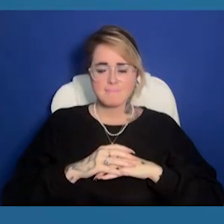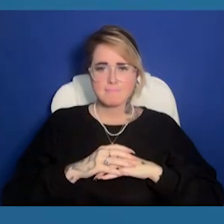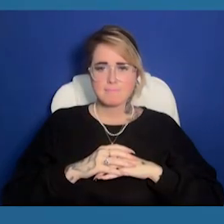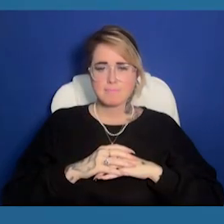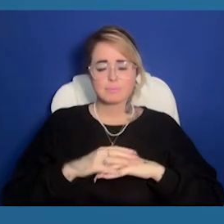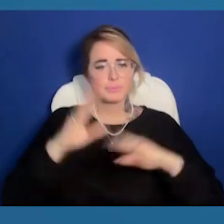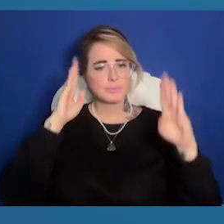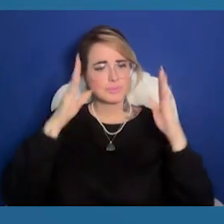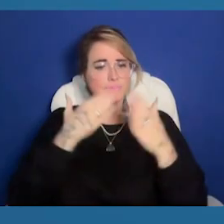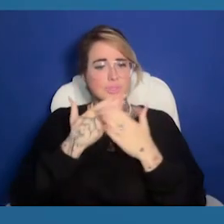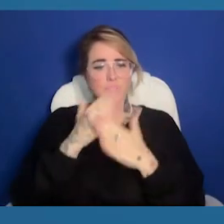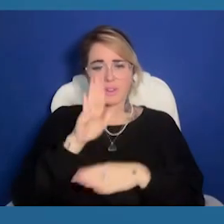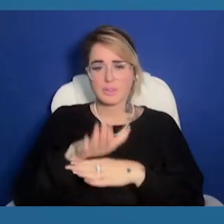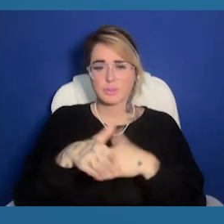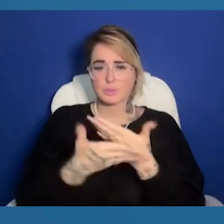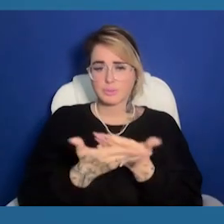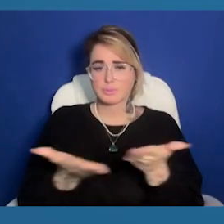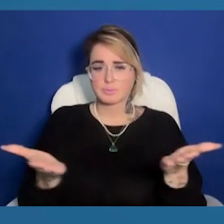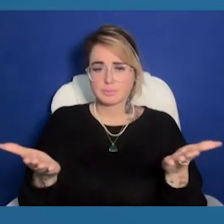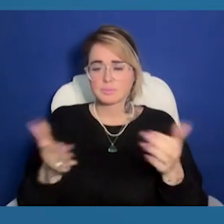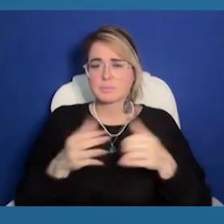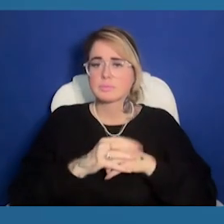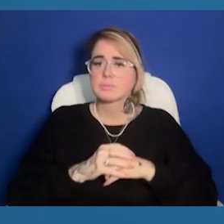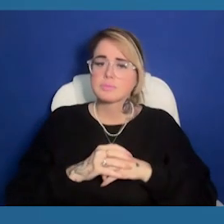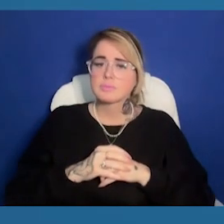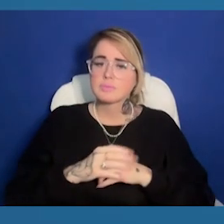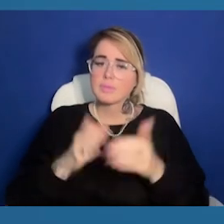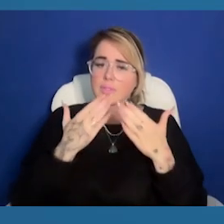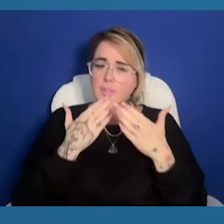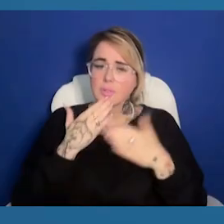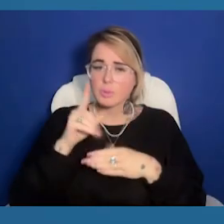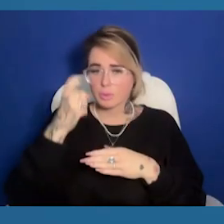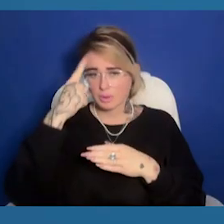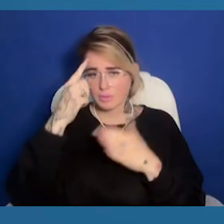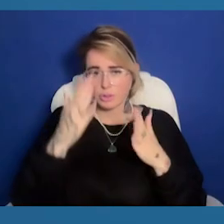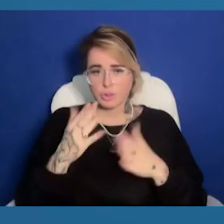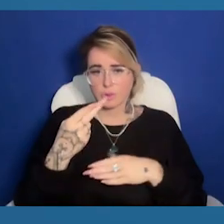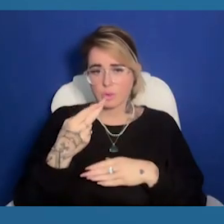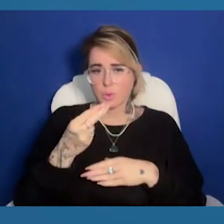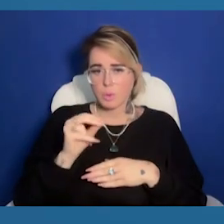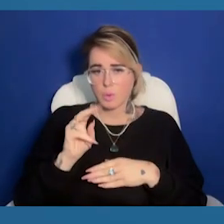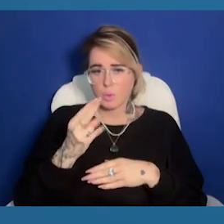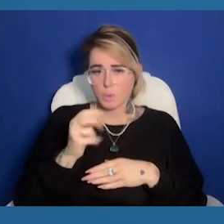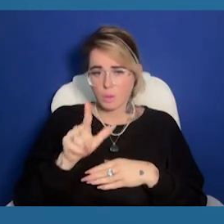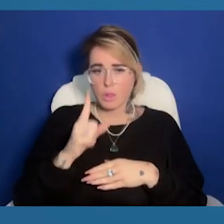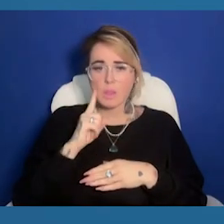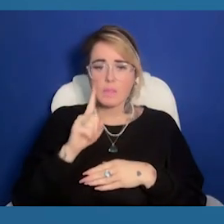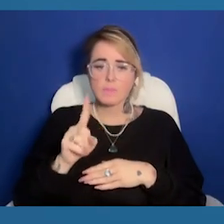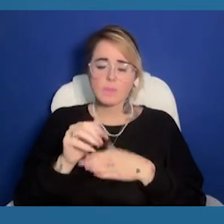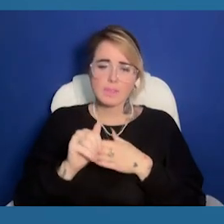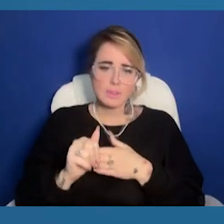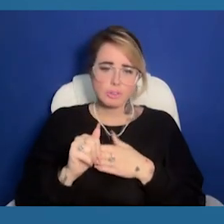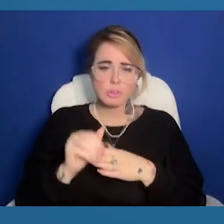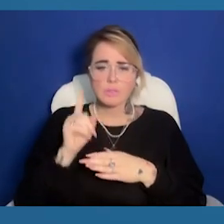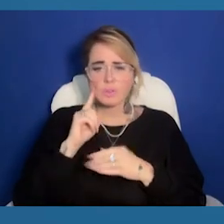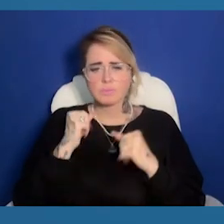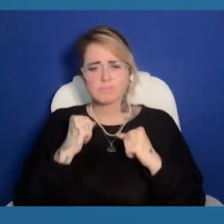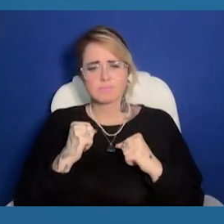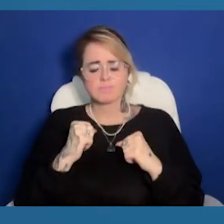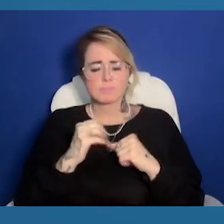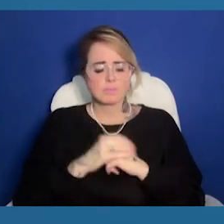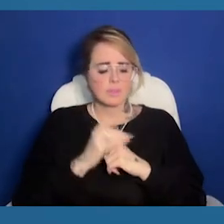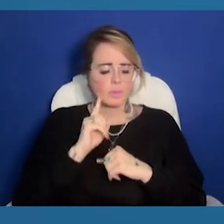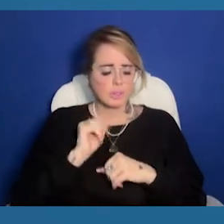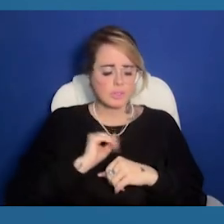Good afternoon, everyone. And thank you, Governor Hochul, for your leadership, for your resolve, to your